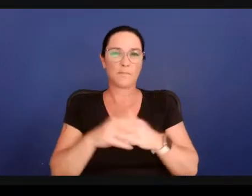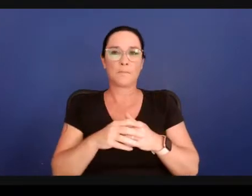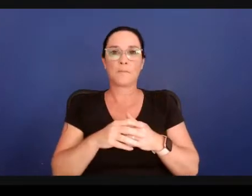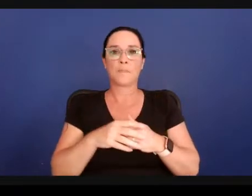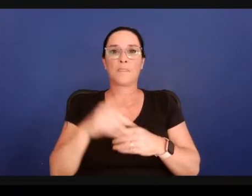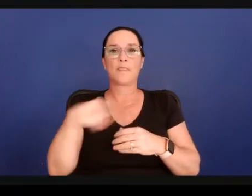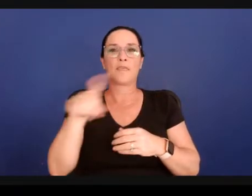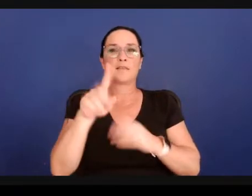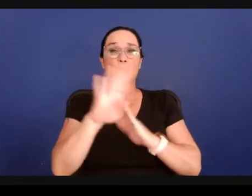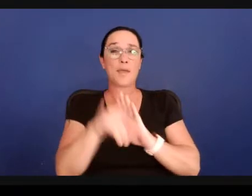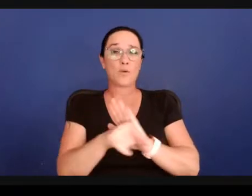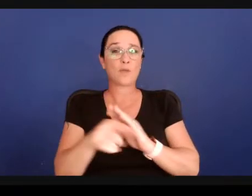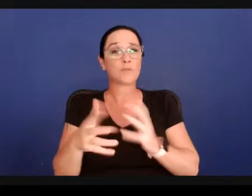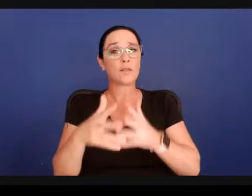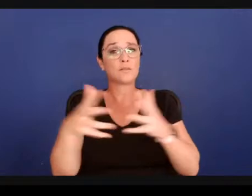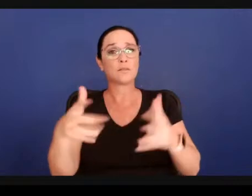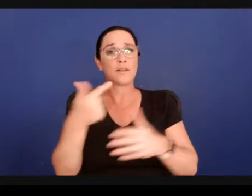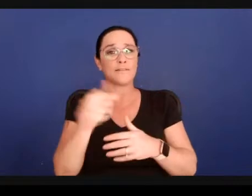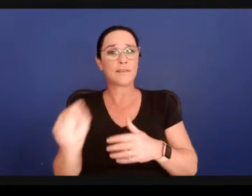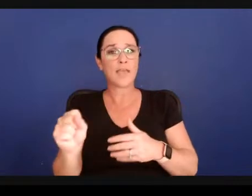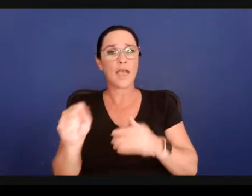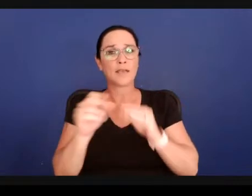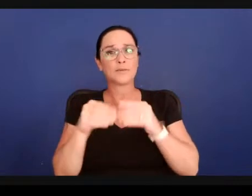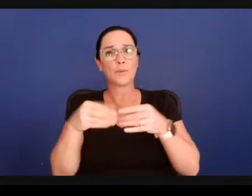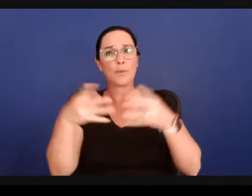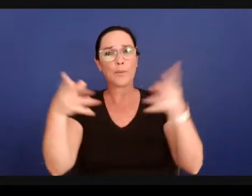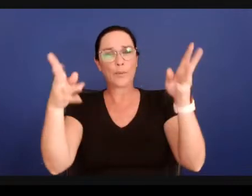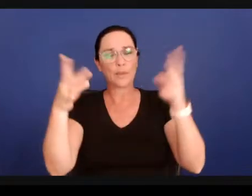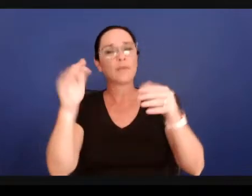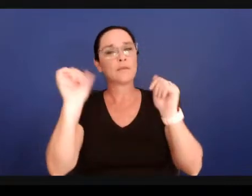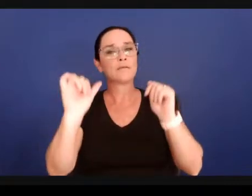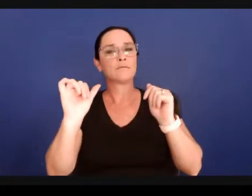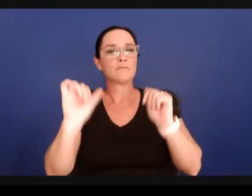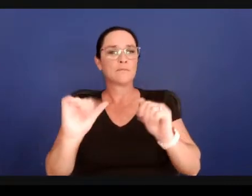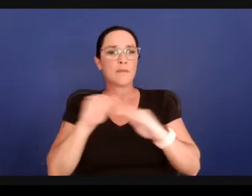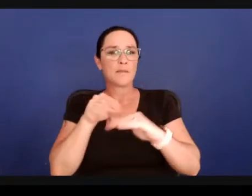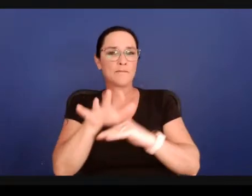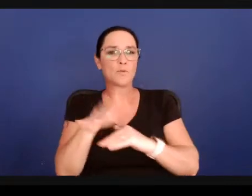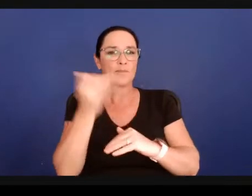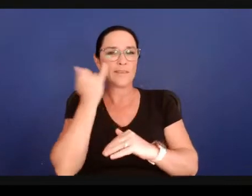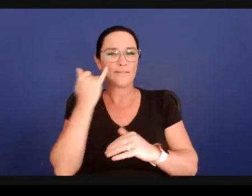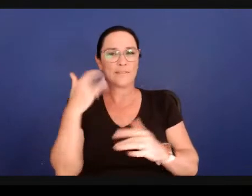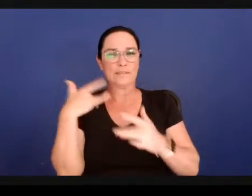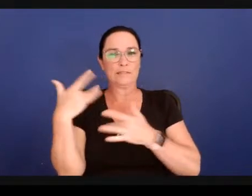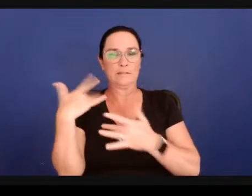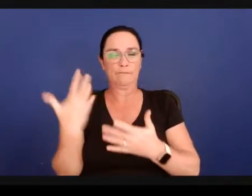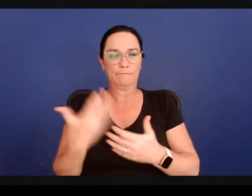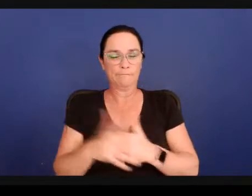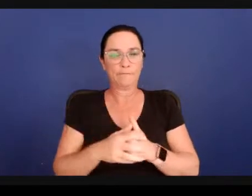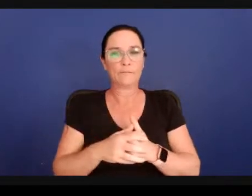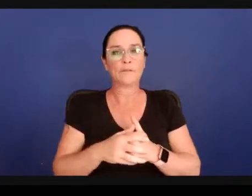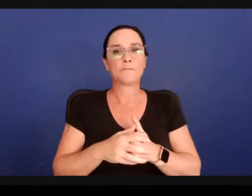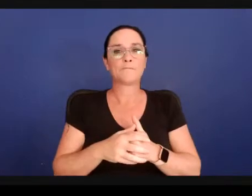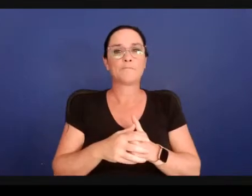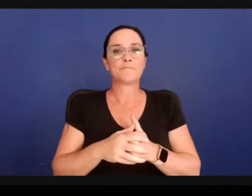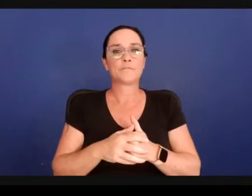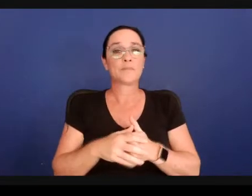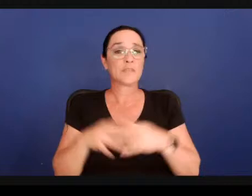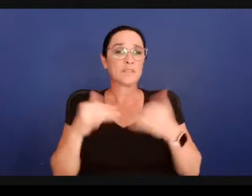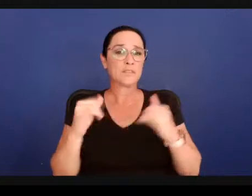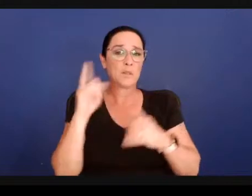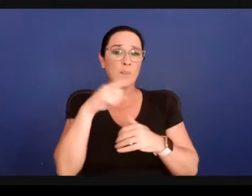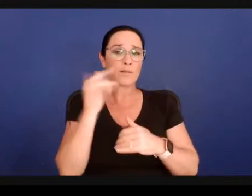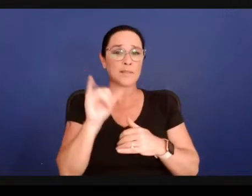quite a lot of gas coming out. It can affect people quite a bit if they're sensitive, especially. Still looking like it's in the green everywhere